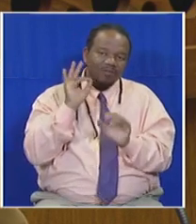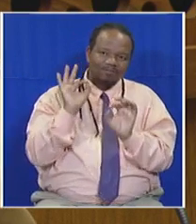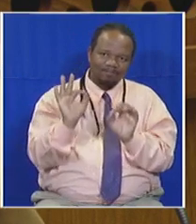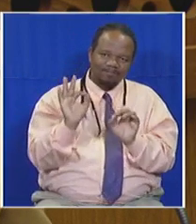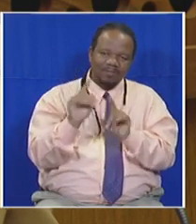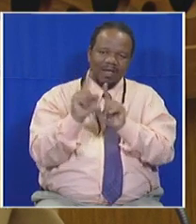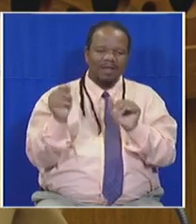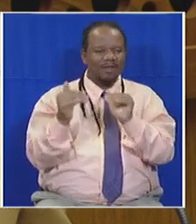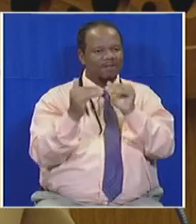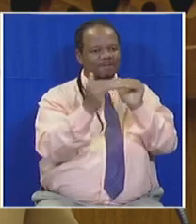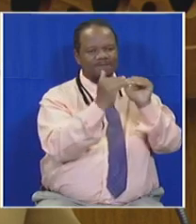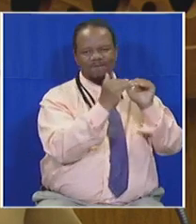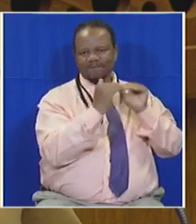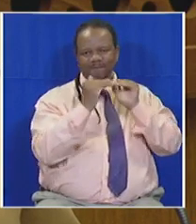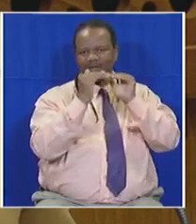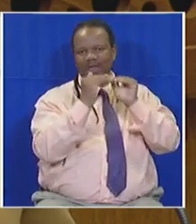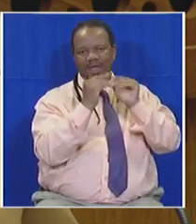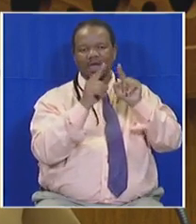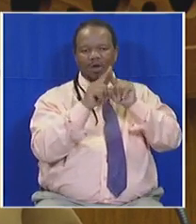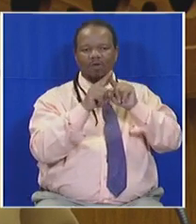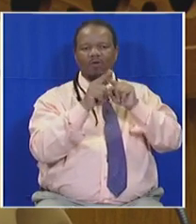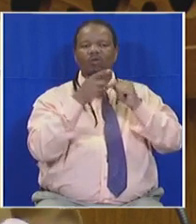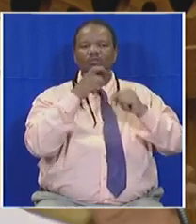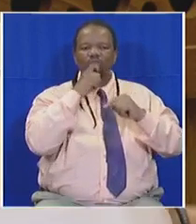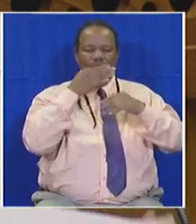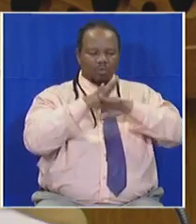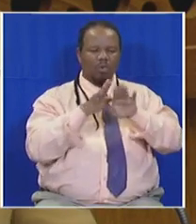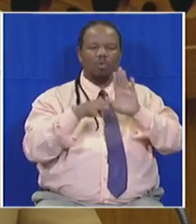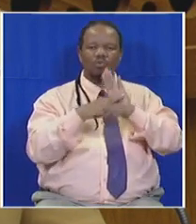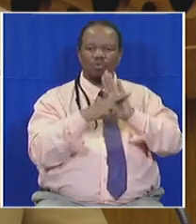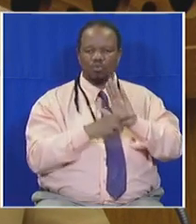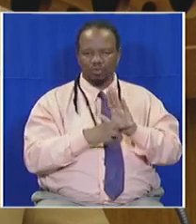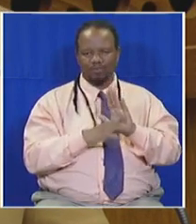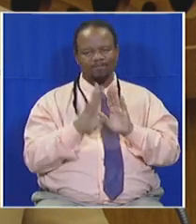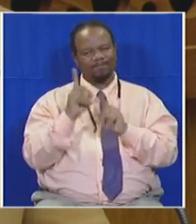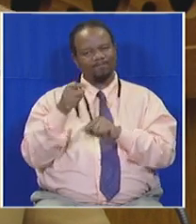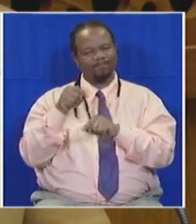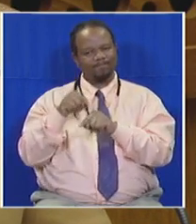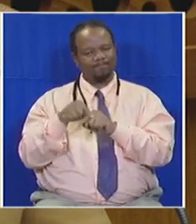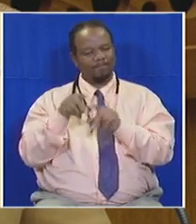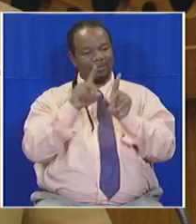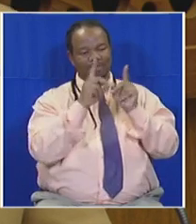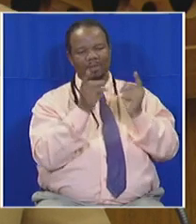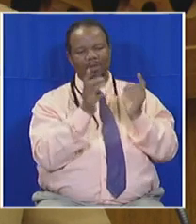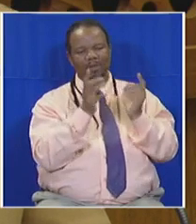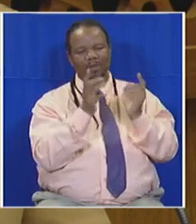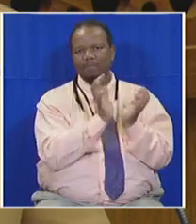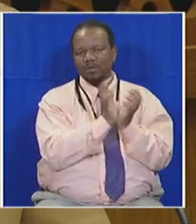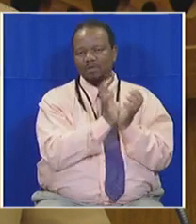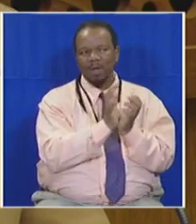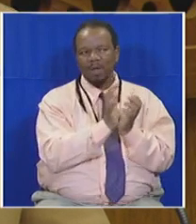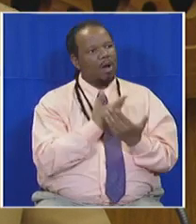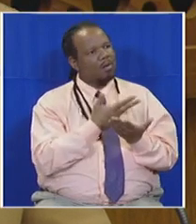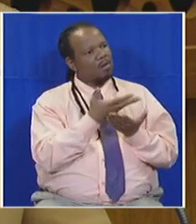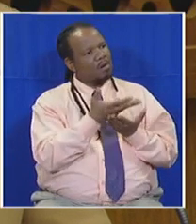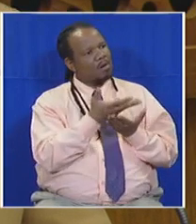fair application of rules." Chair, during our engagement with the department, we are encouraged to